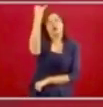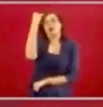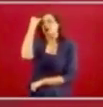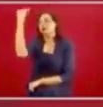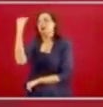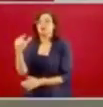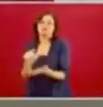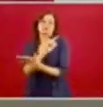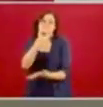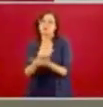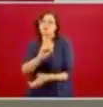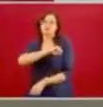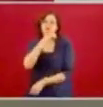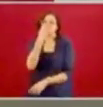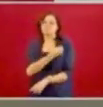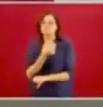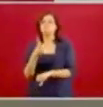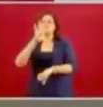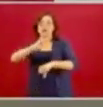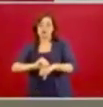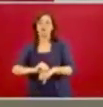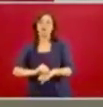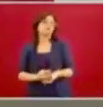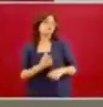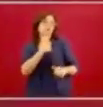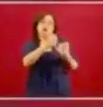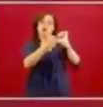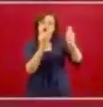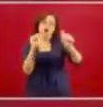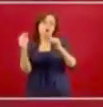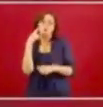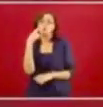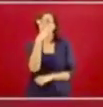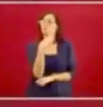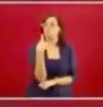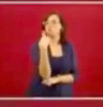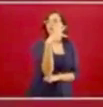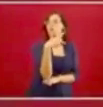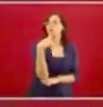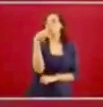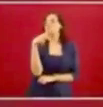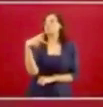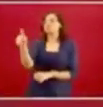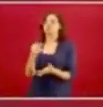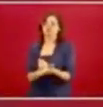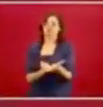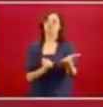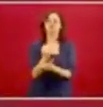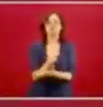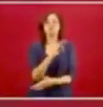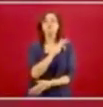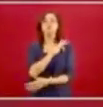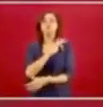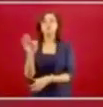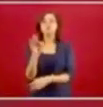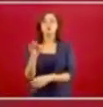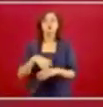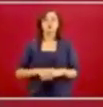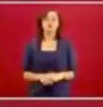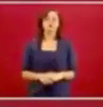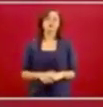authority in that state. So it is part of their